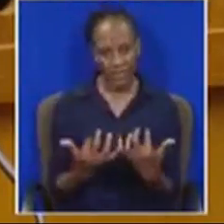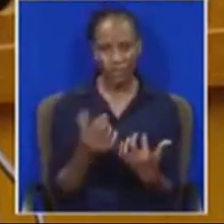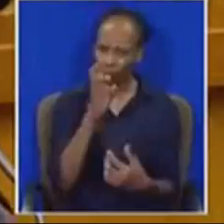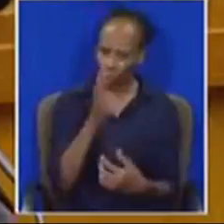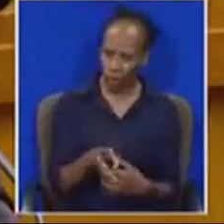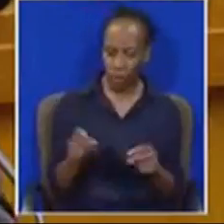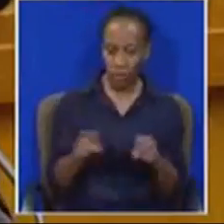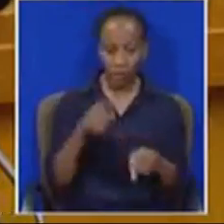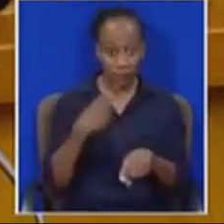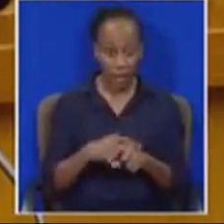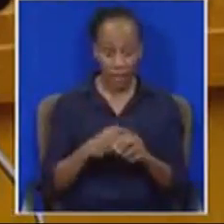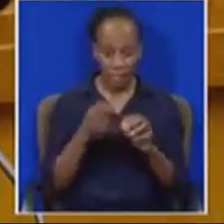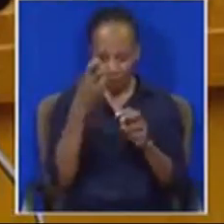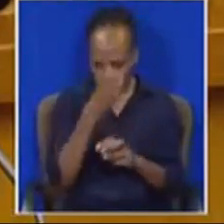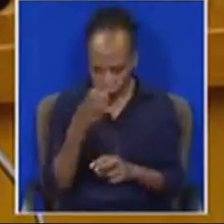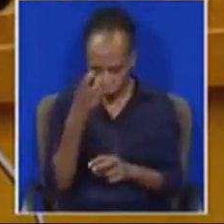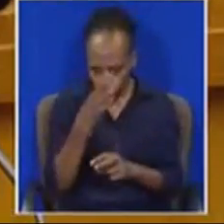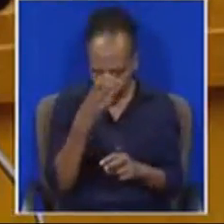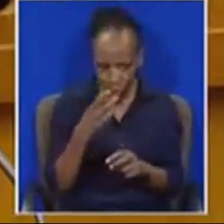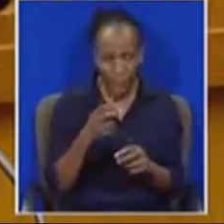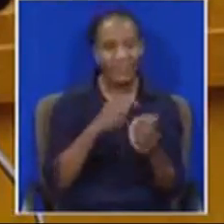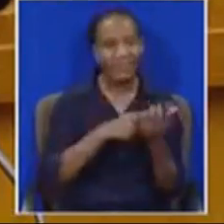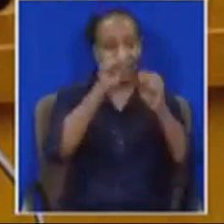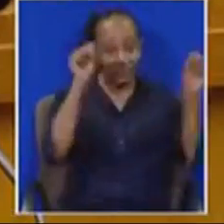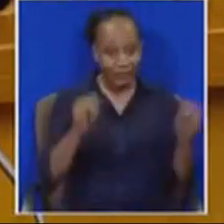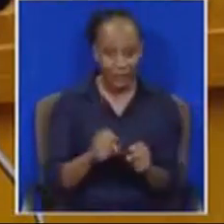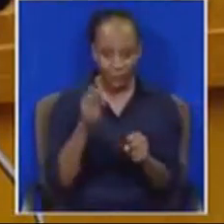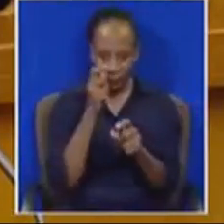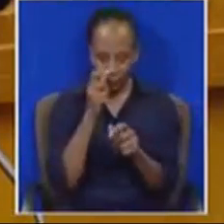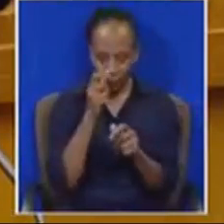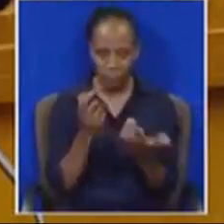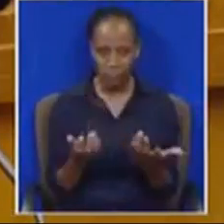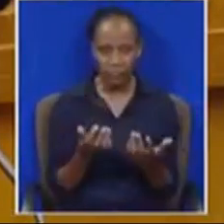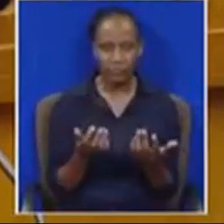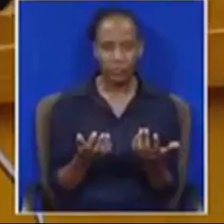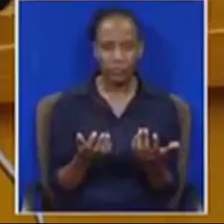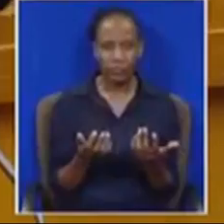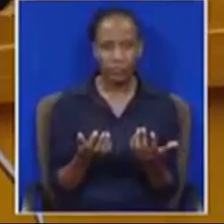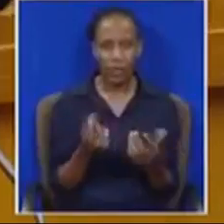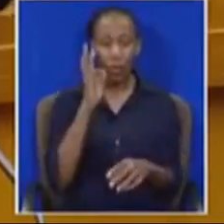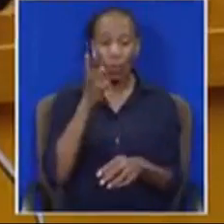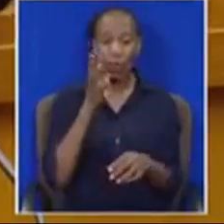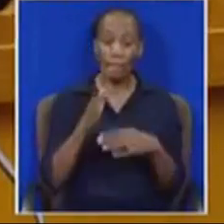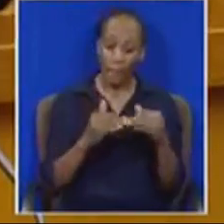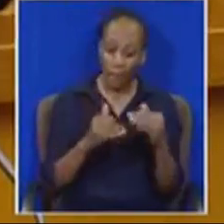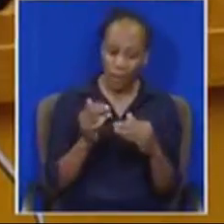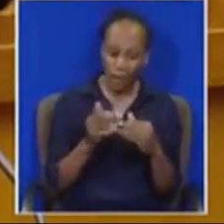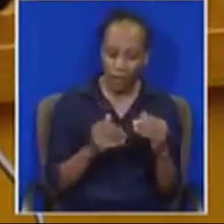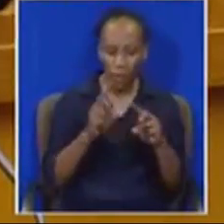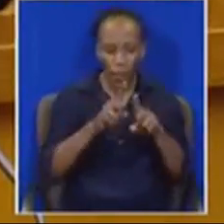systems, improve the integration of projects, and build a broad compact